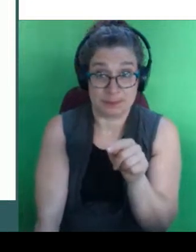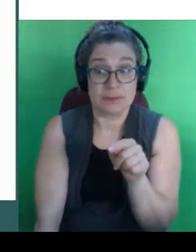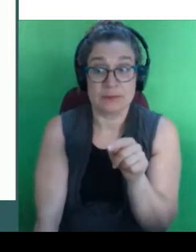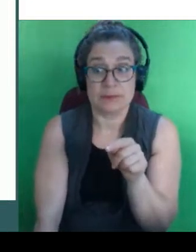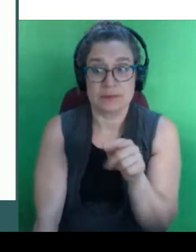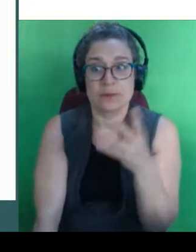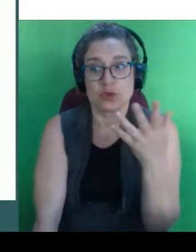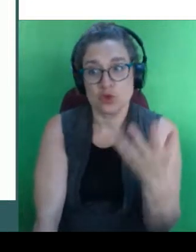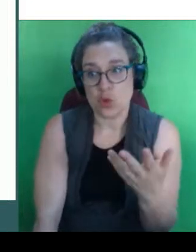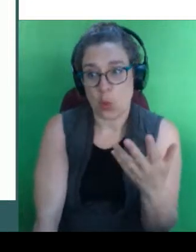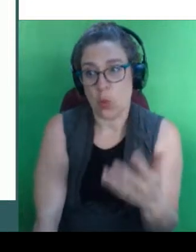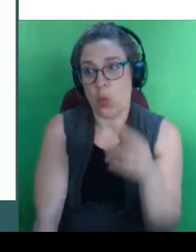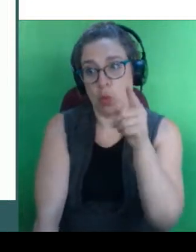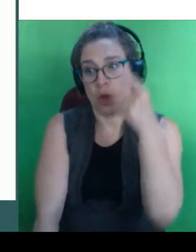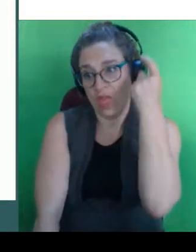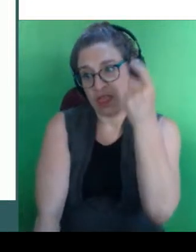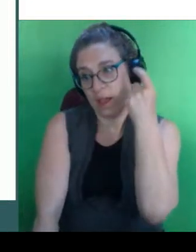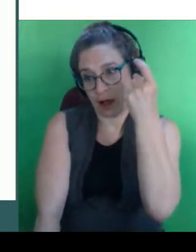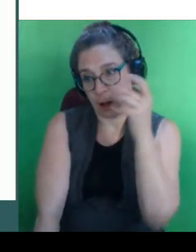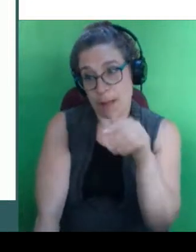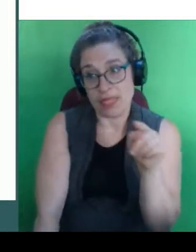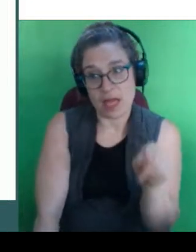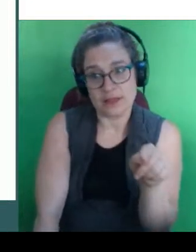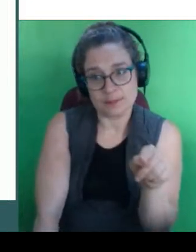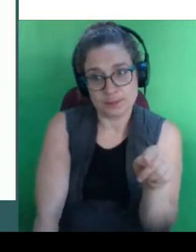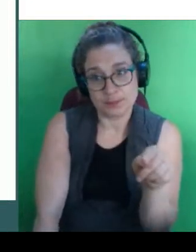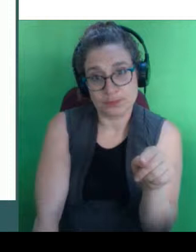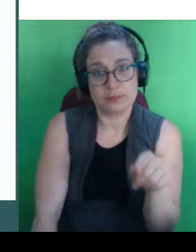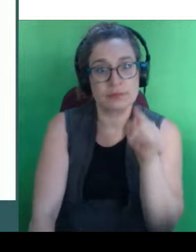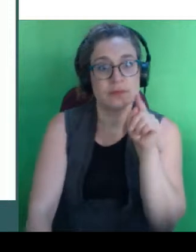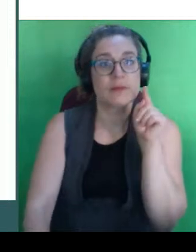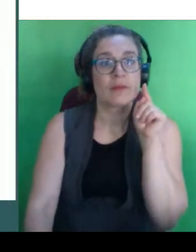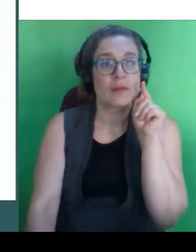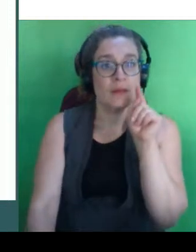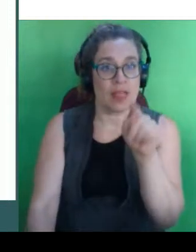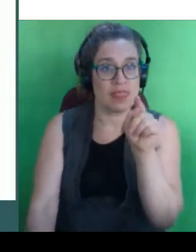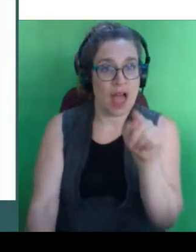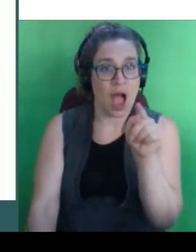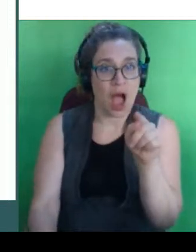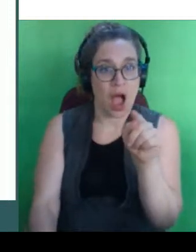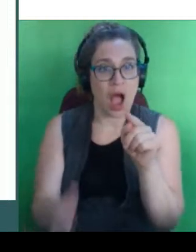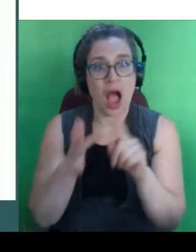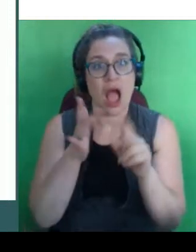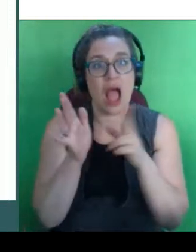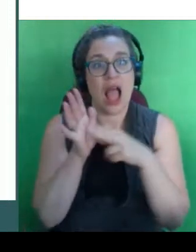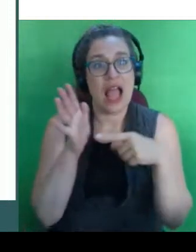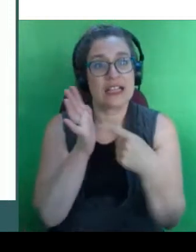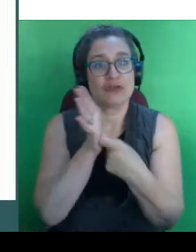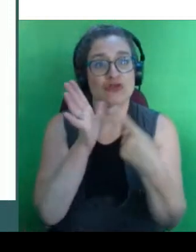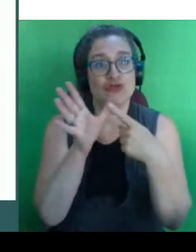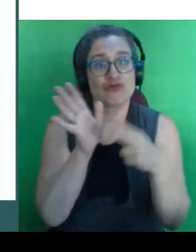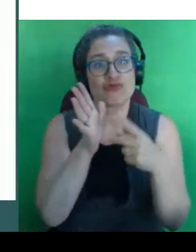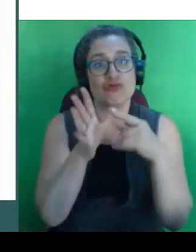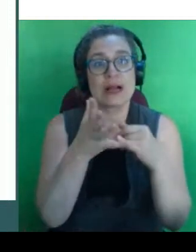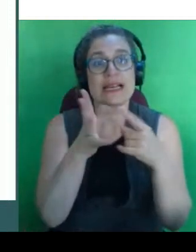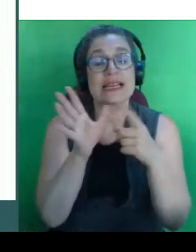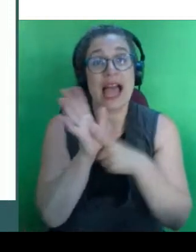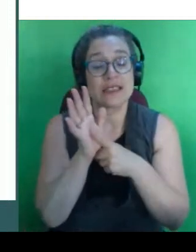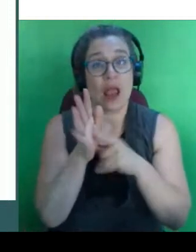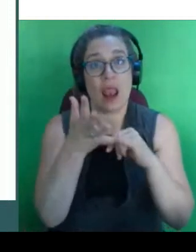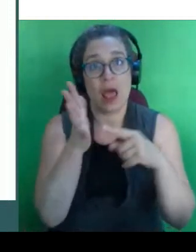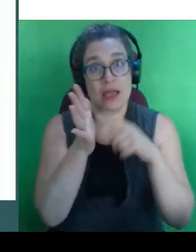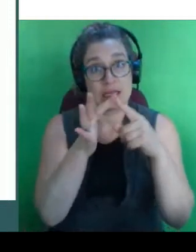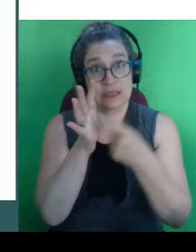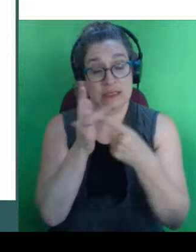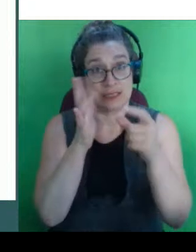those two. Intranasal corticosteroids, you need to know what happens when they get into your body in order